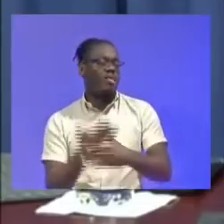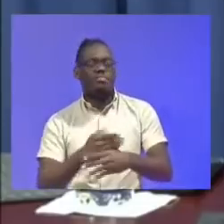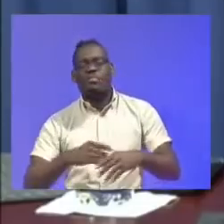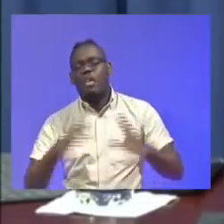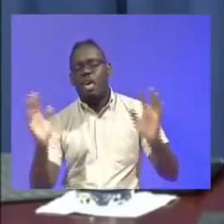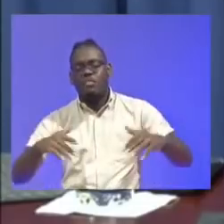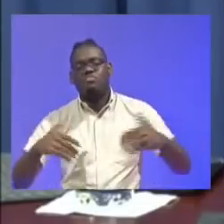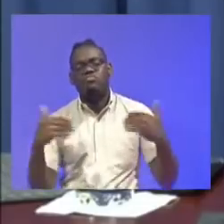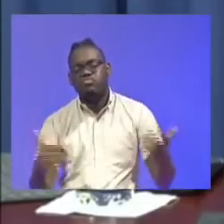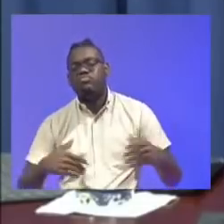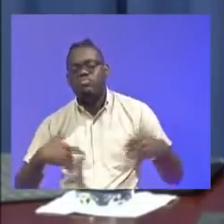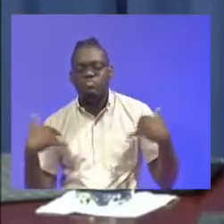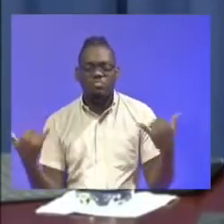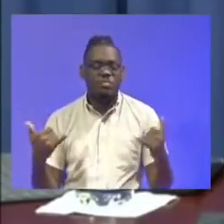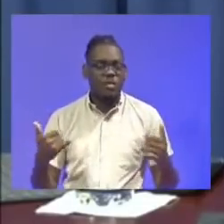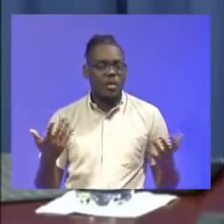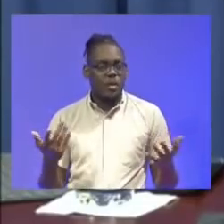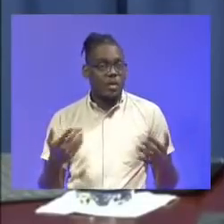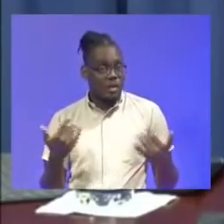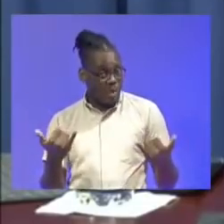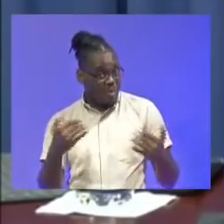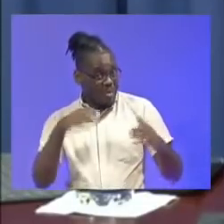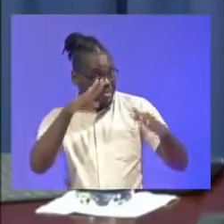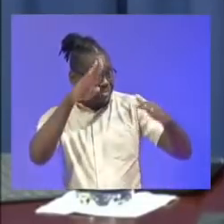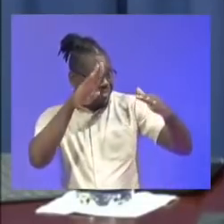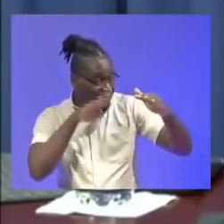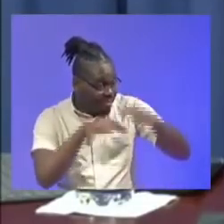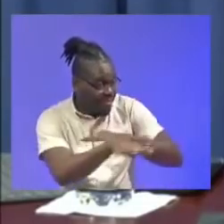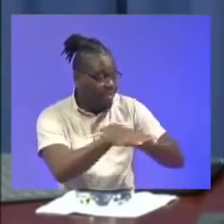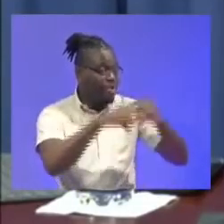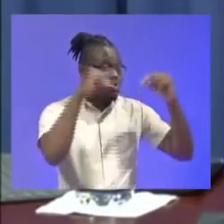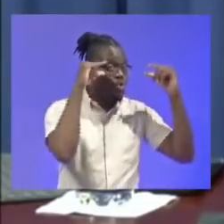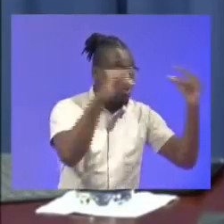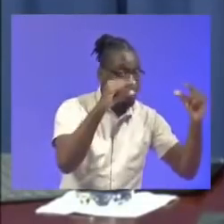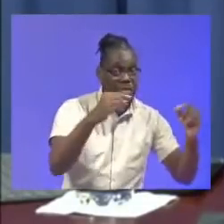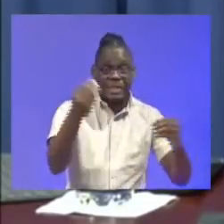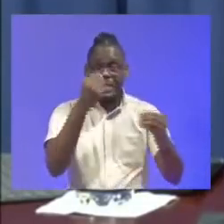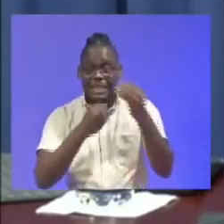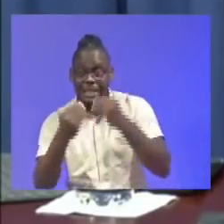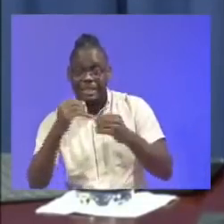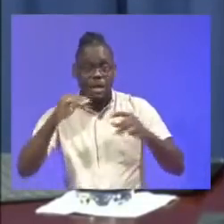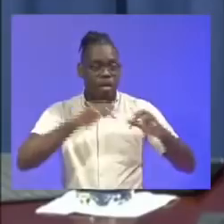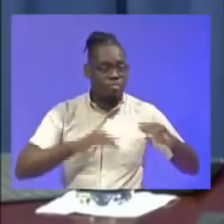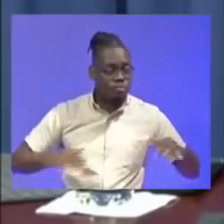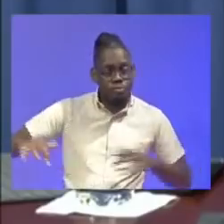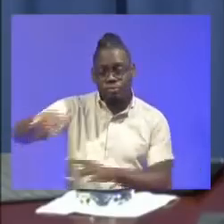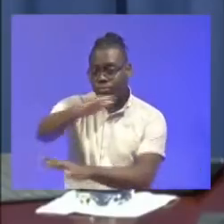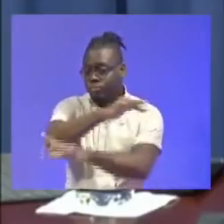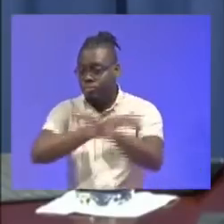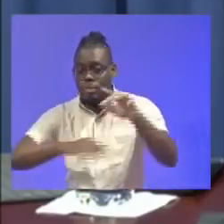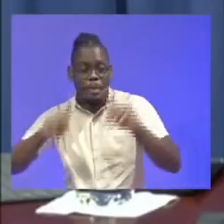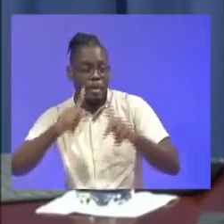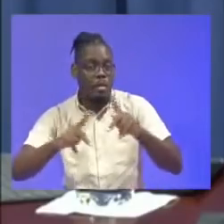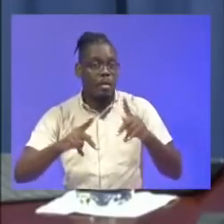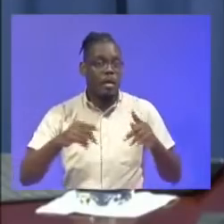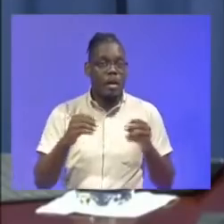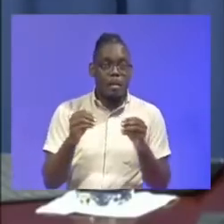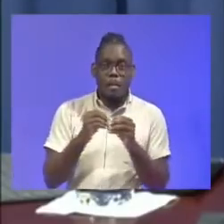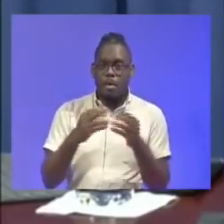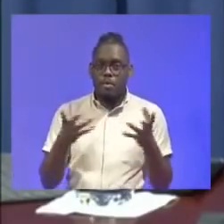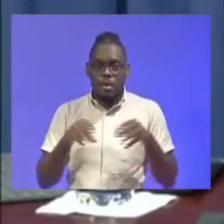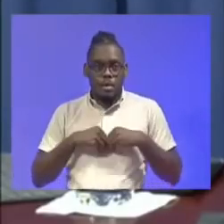you may not normally see, it is more imperative that you get your booster according to the schedule that we have put